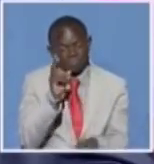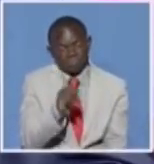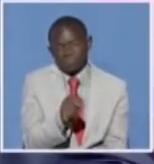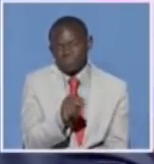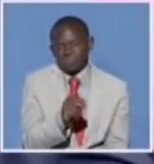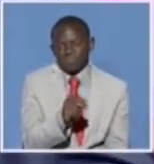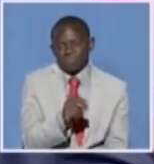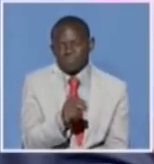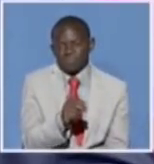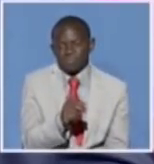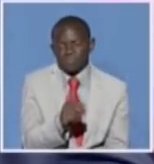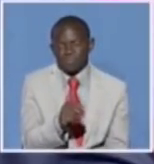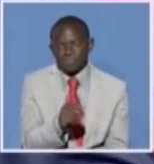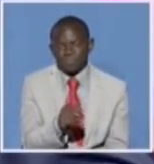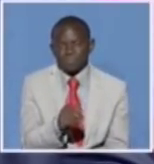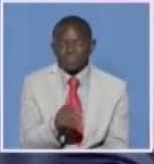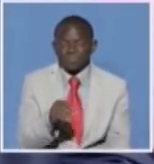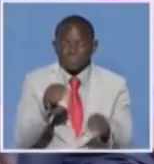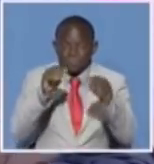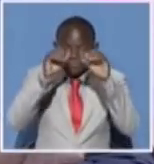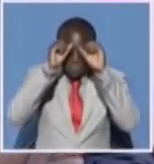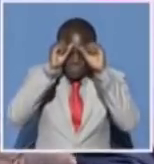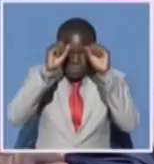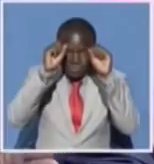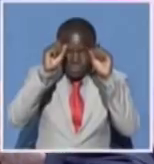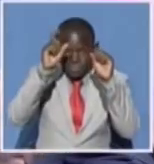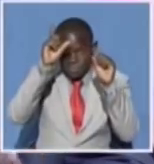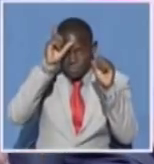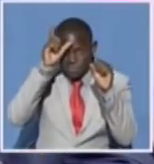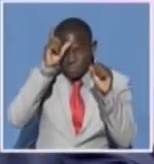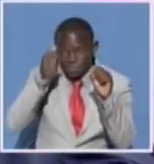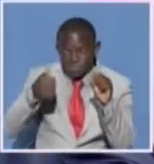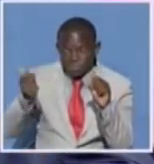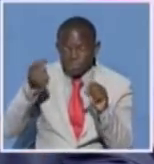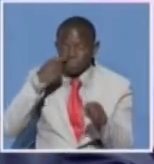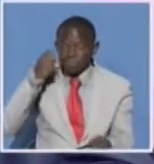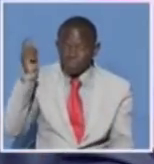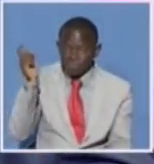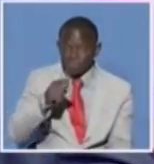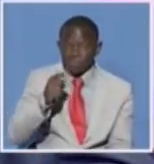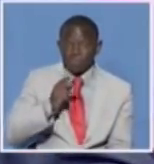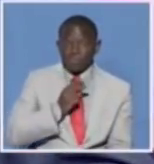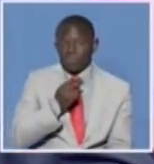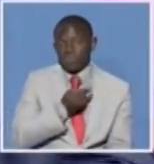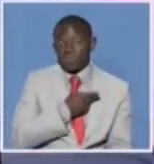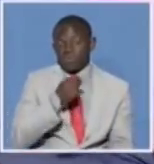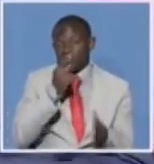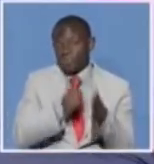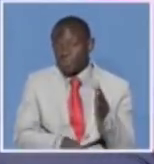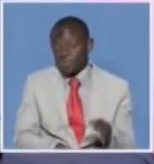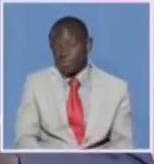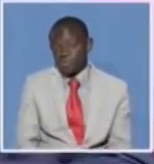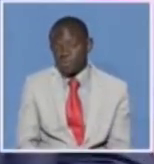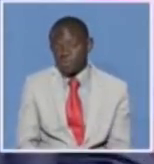what he has directed is that children should be given an opportunity to